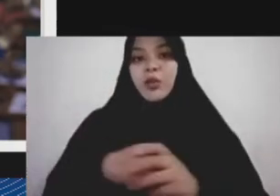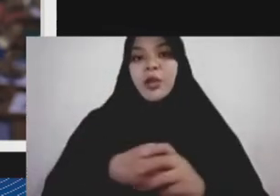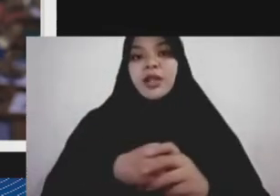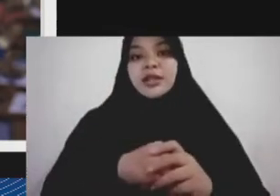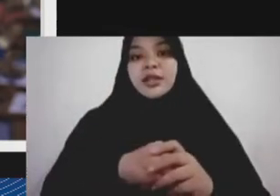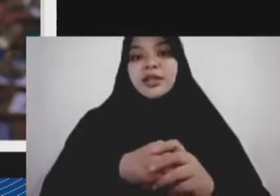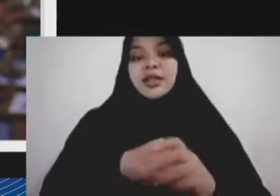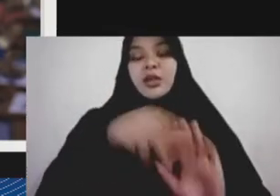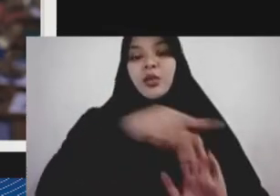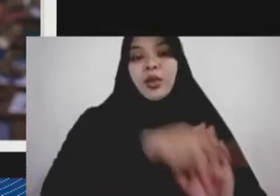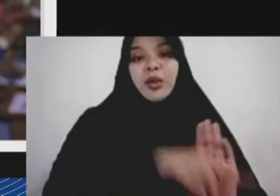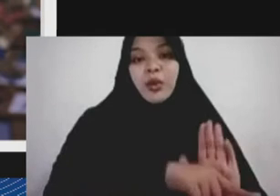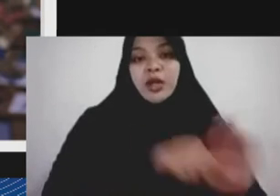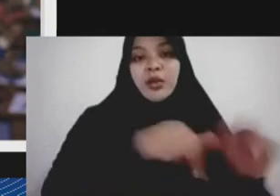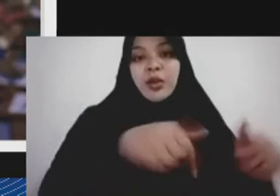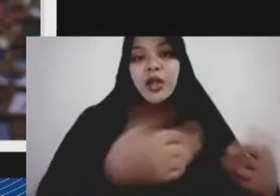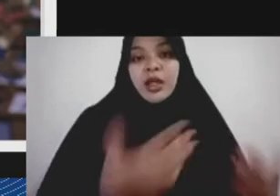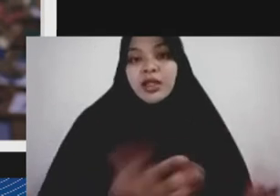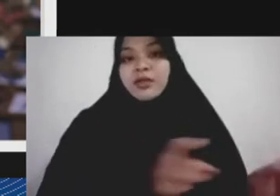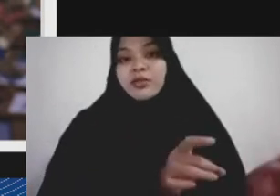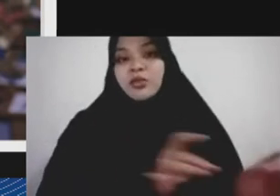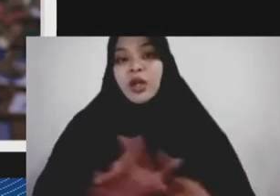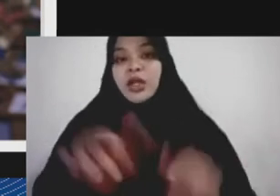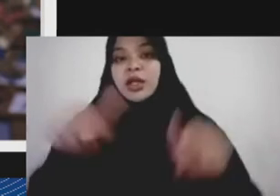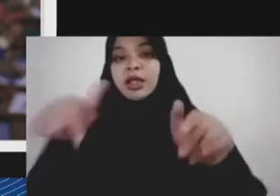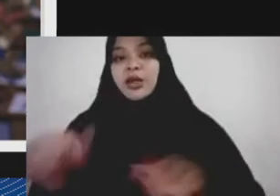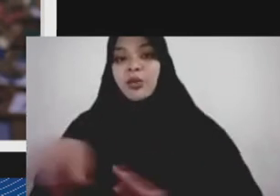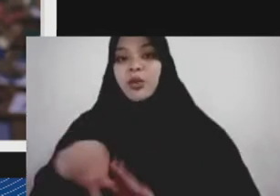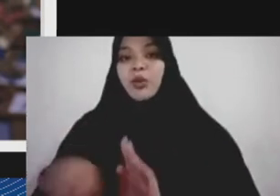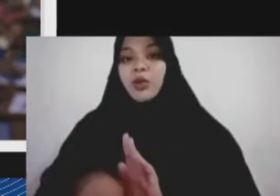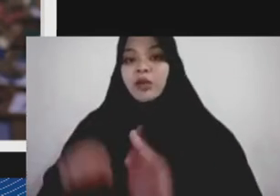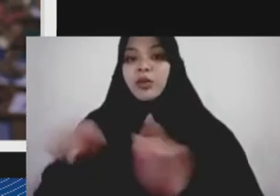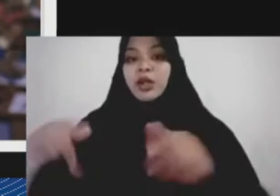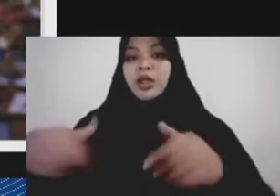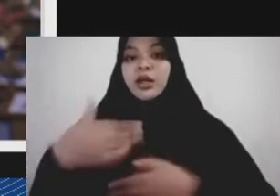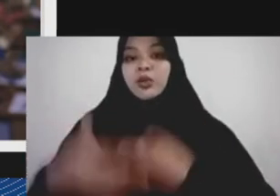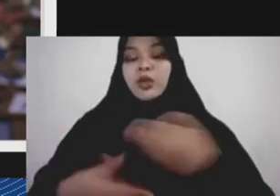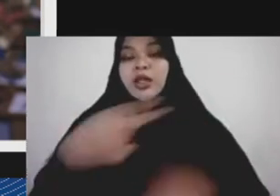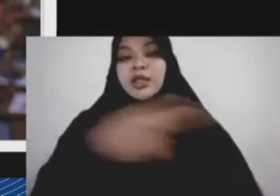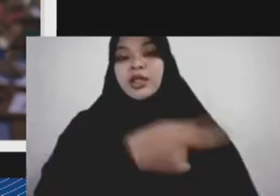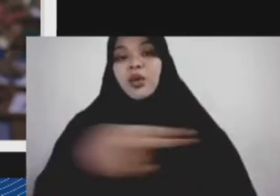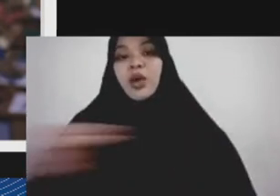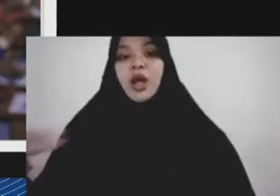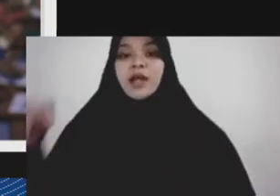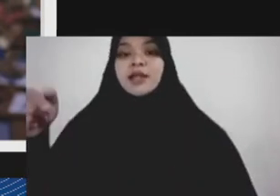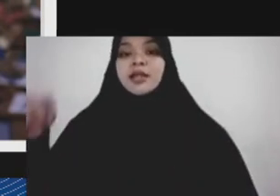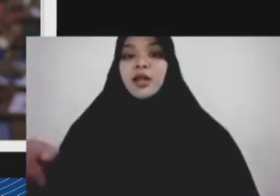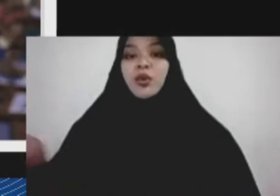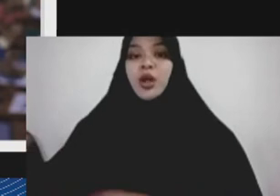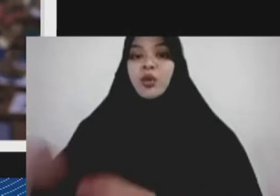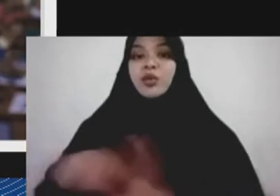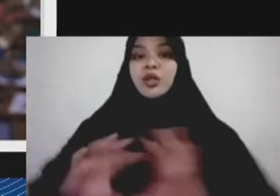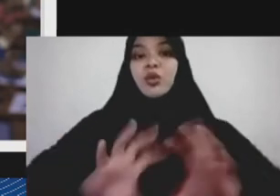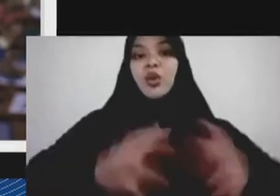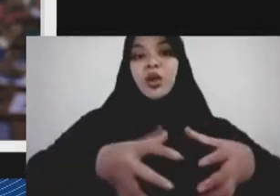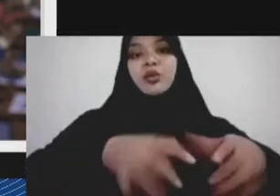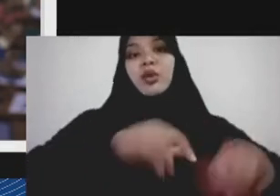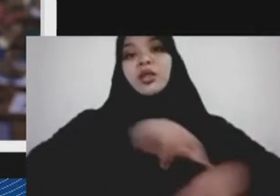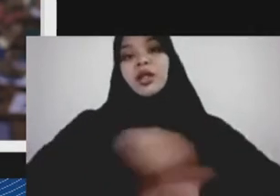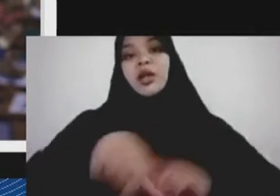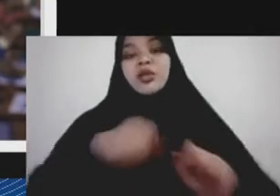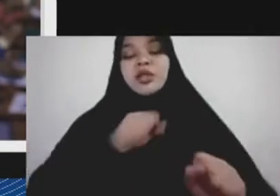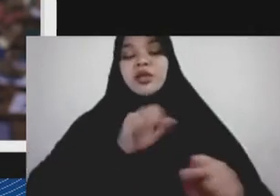programming and other forms of programming that's happening in Indonesia and around the world to address how COVID-19